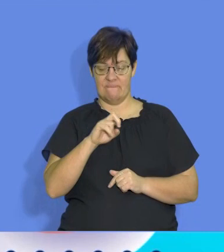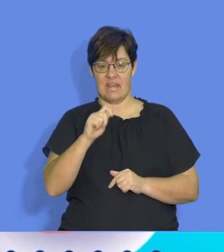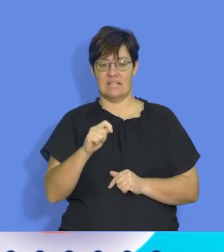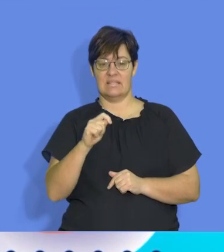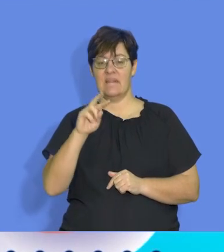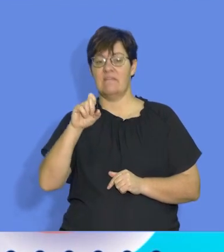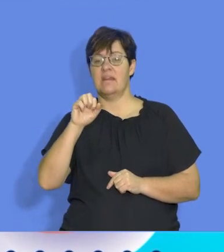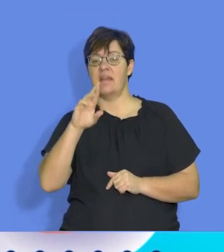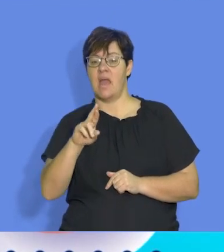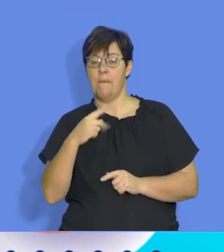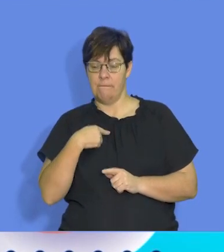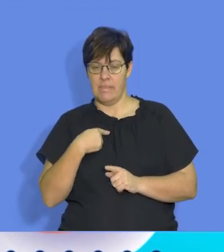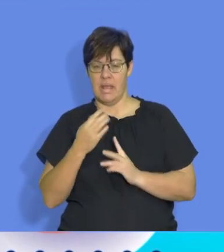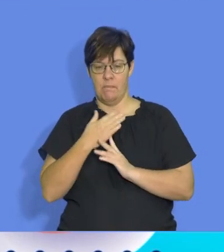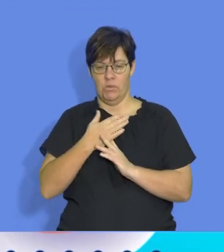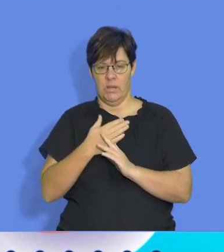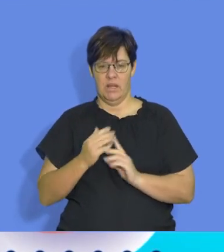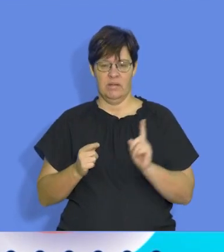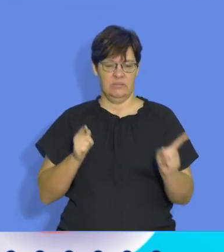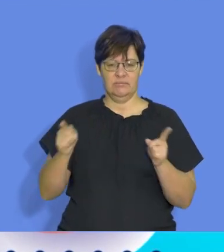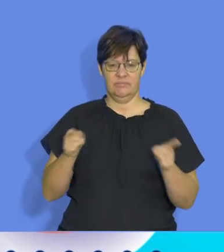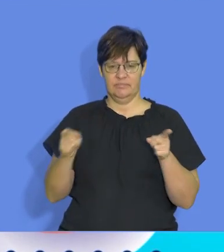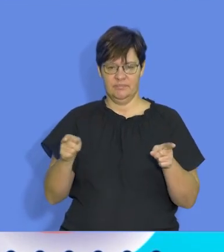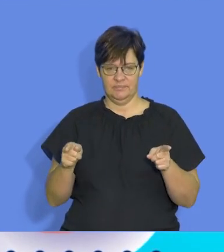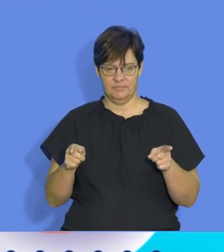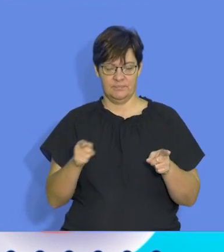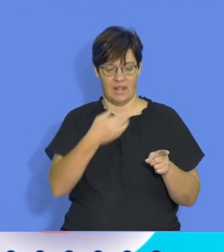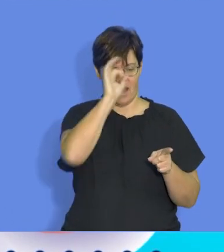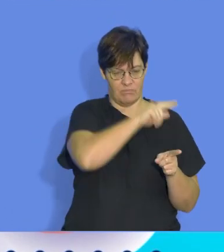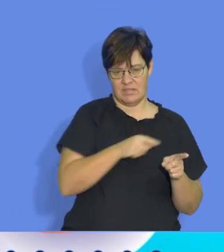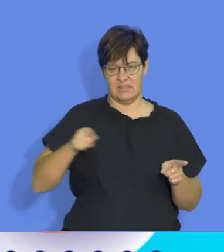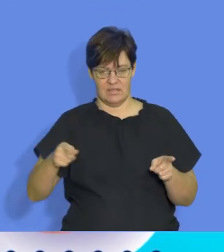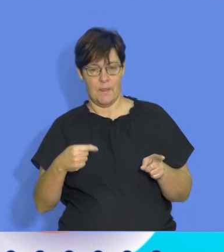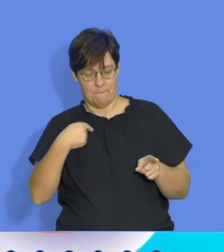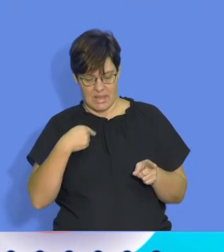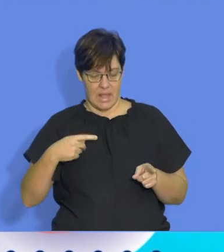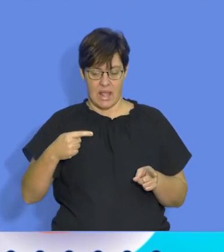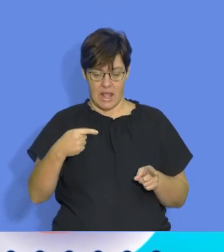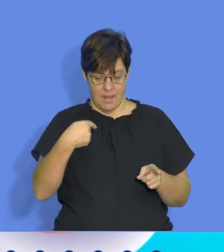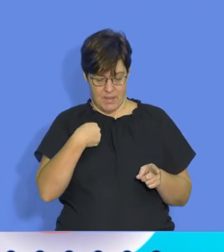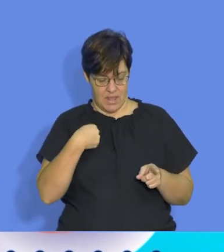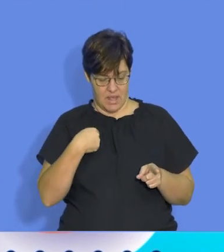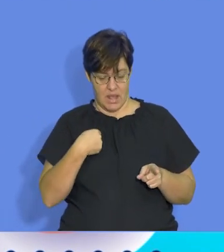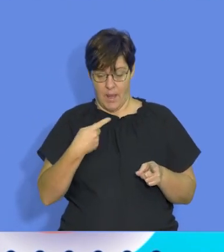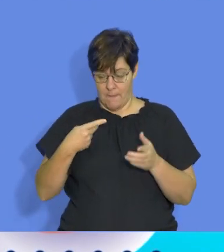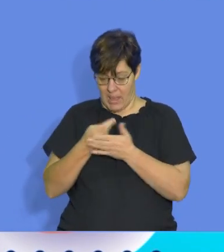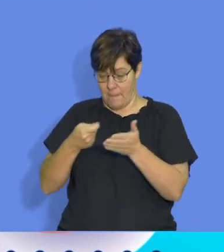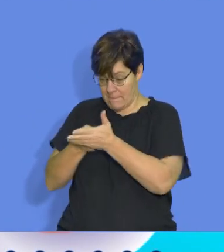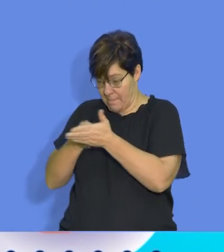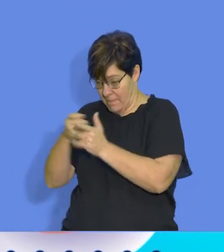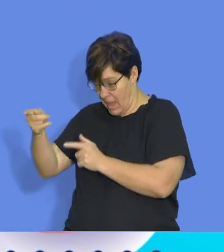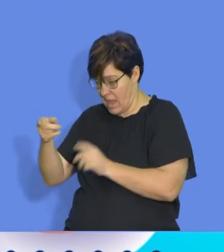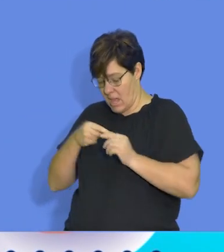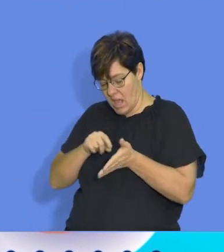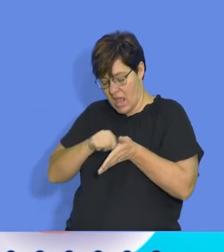as an agent on behalf of the state. So you pay your VAT, which you claim back from SARS, and you collect